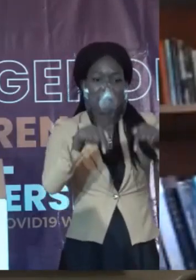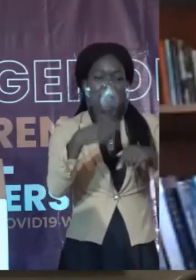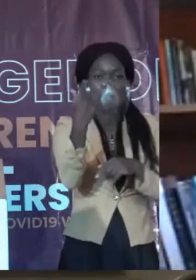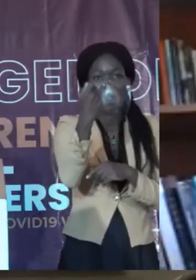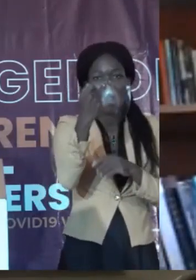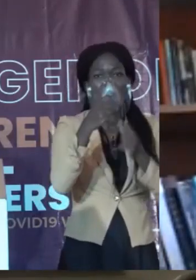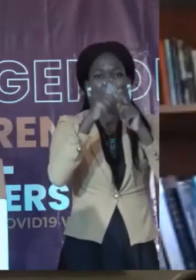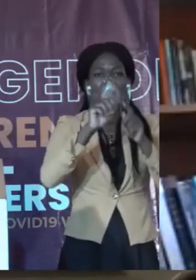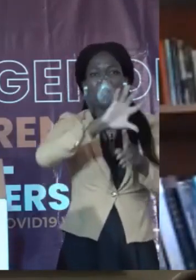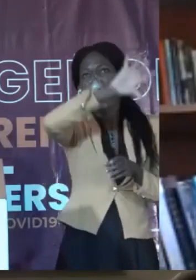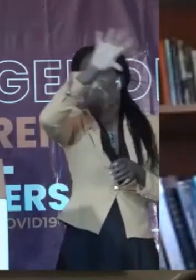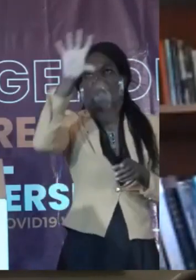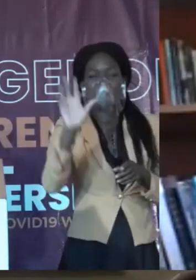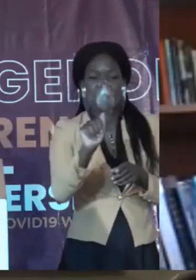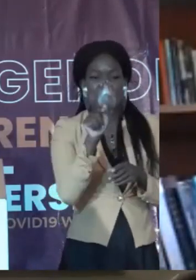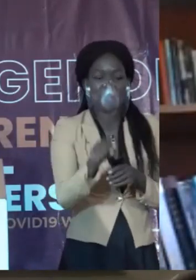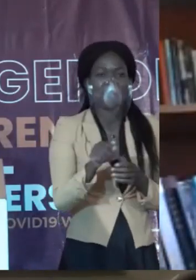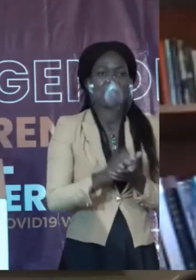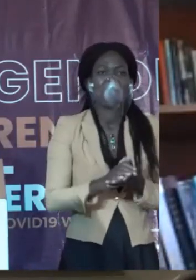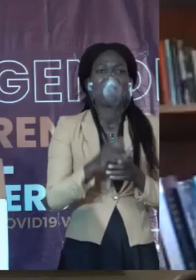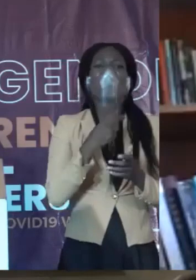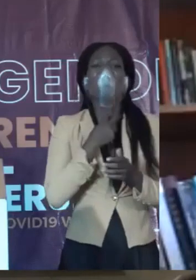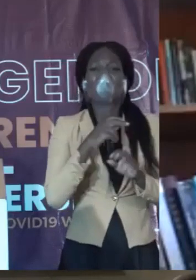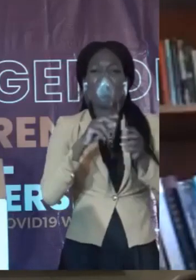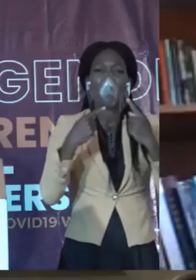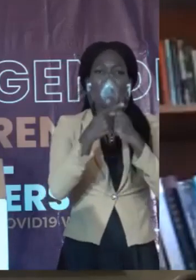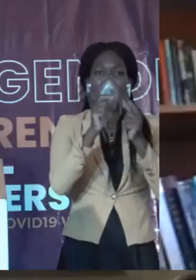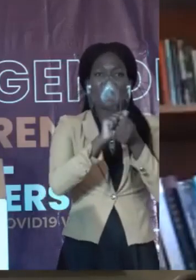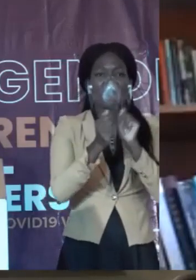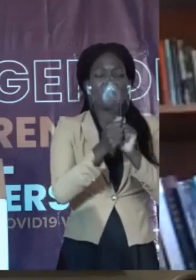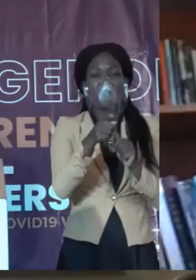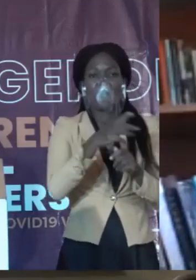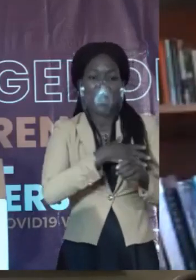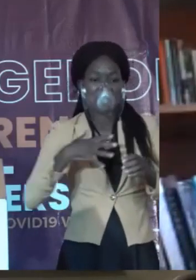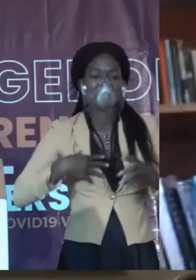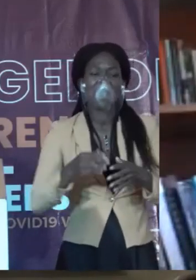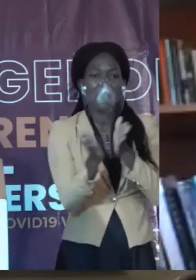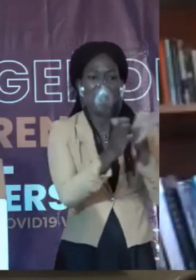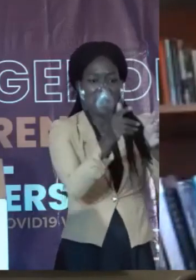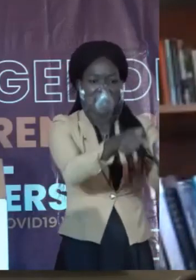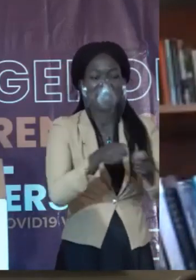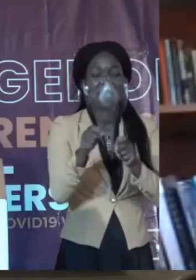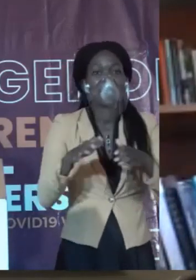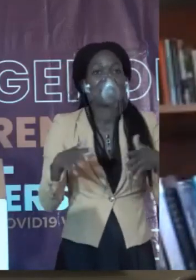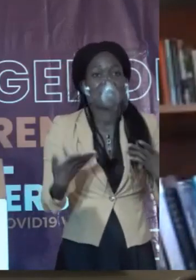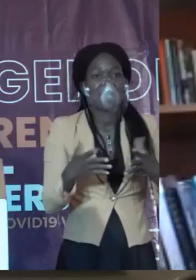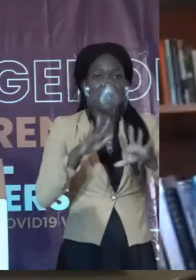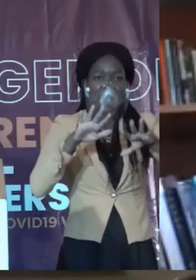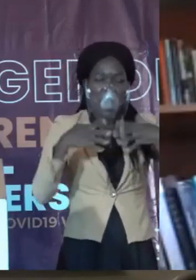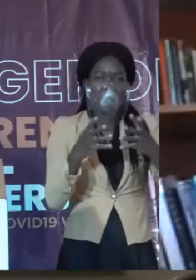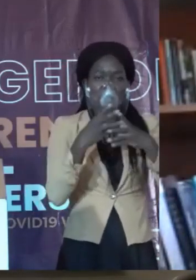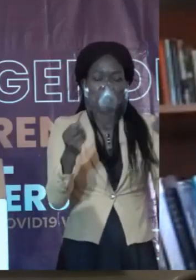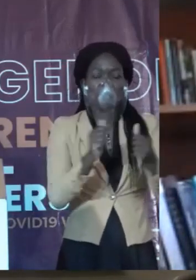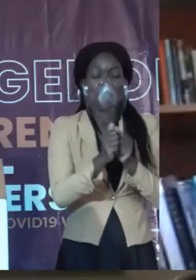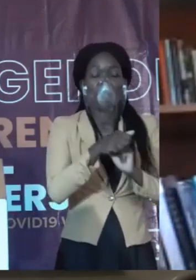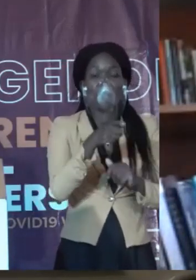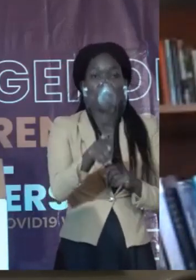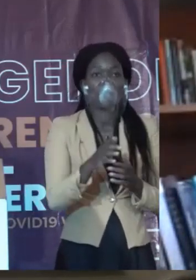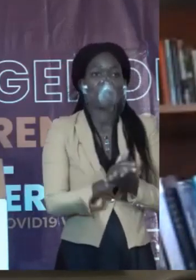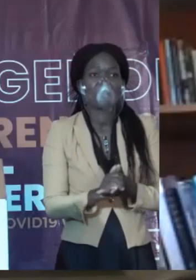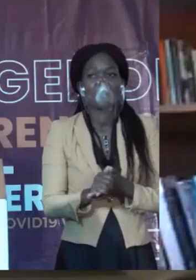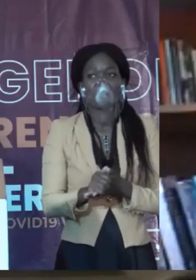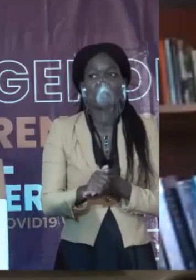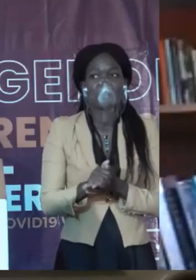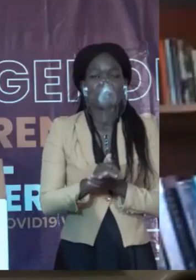continent of Africa. What are some of those constraints that women in agriculture find themselves they have to deal with when they are trying to